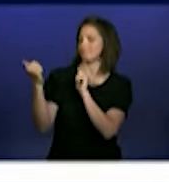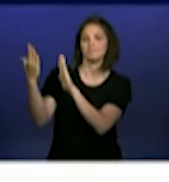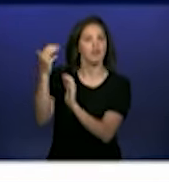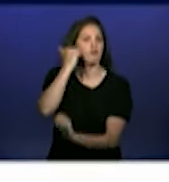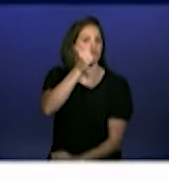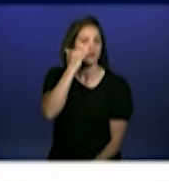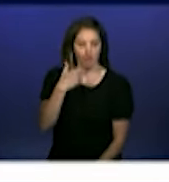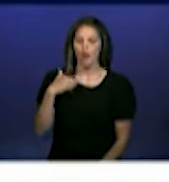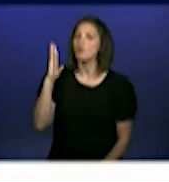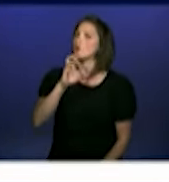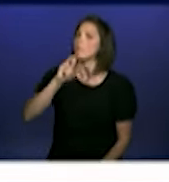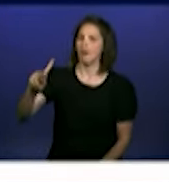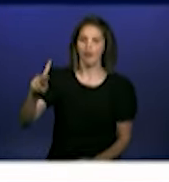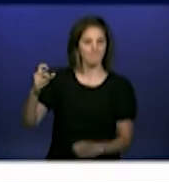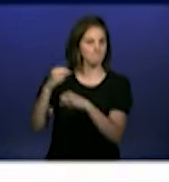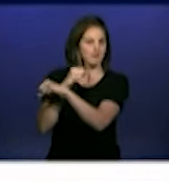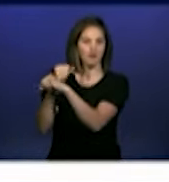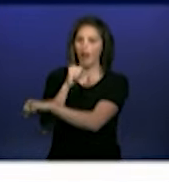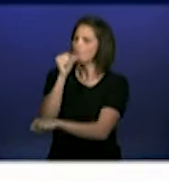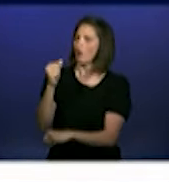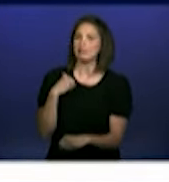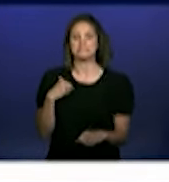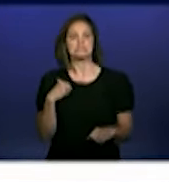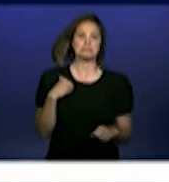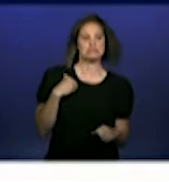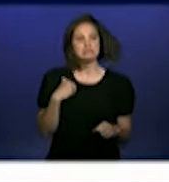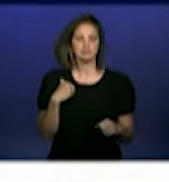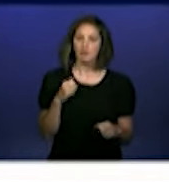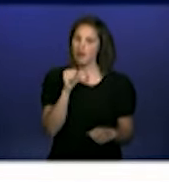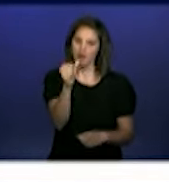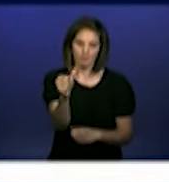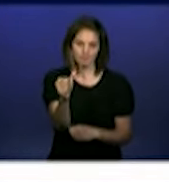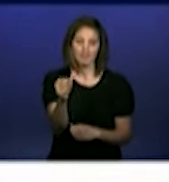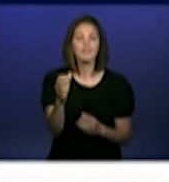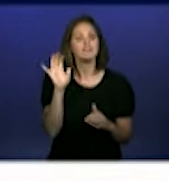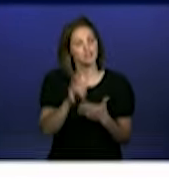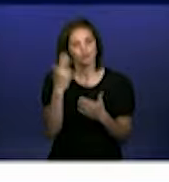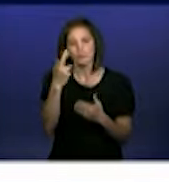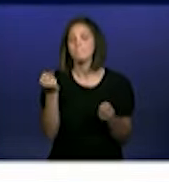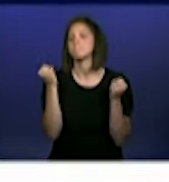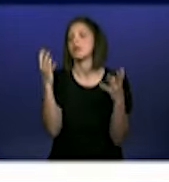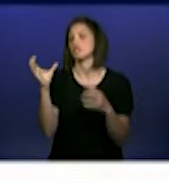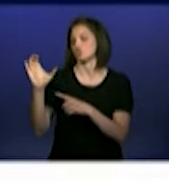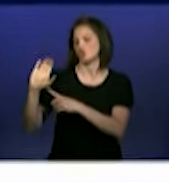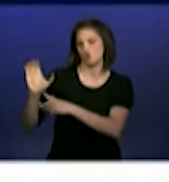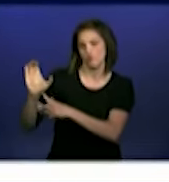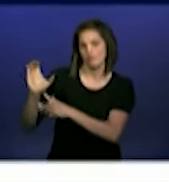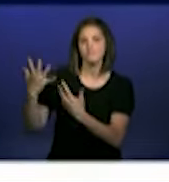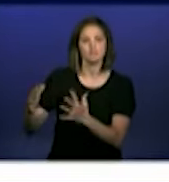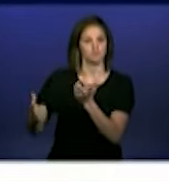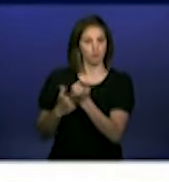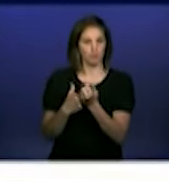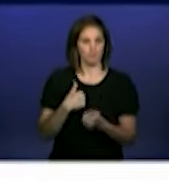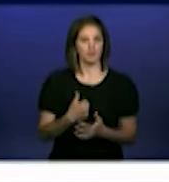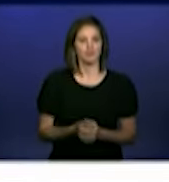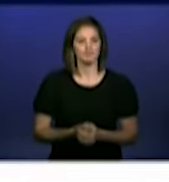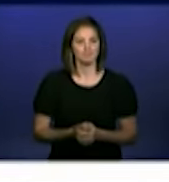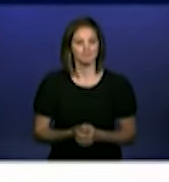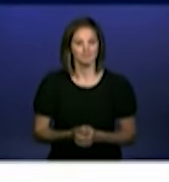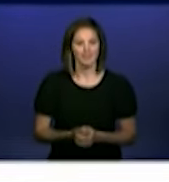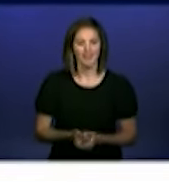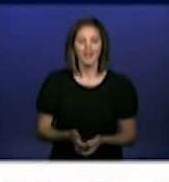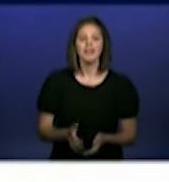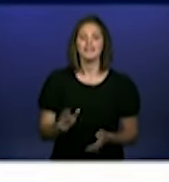fight, and that's why I've got the support of so many great national conservatives. All right. I think he evoked another 30-second round. Well, let's not go